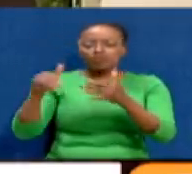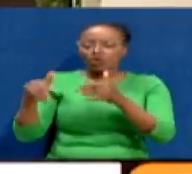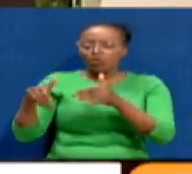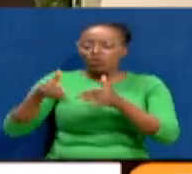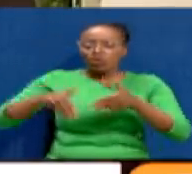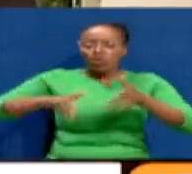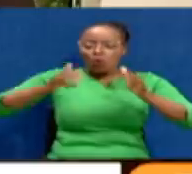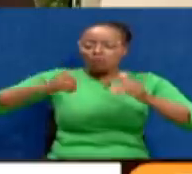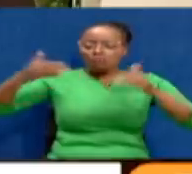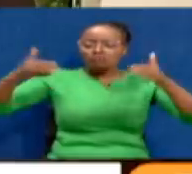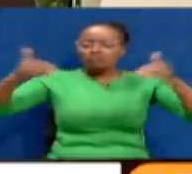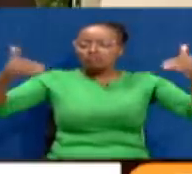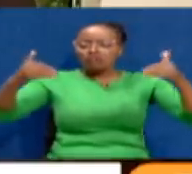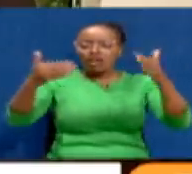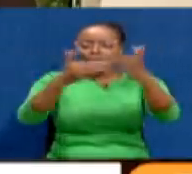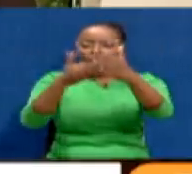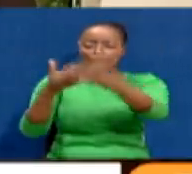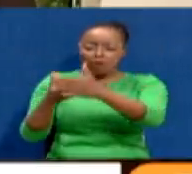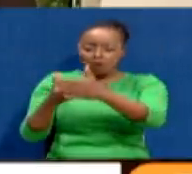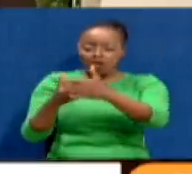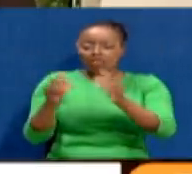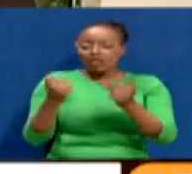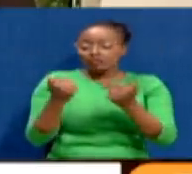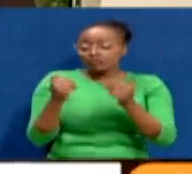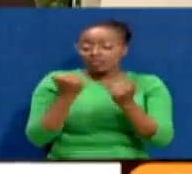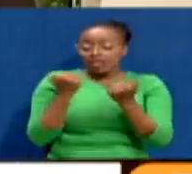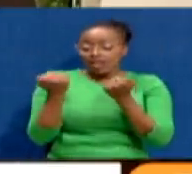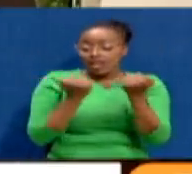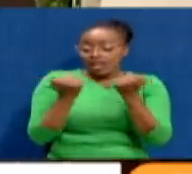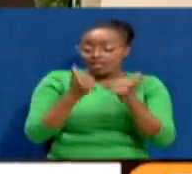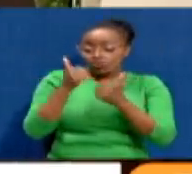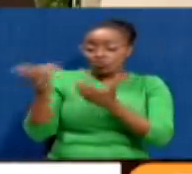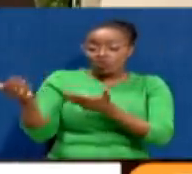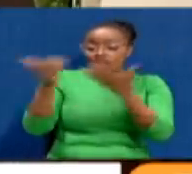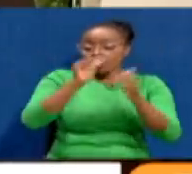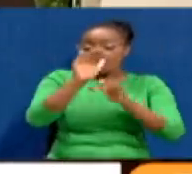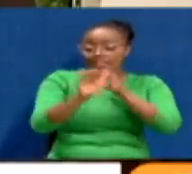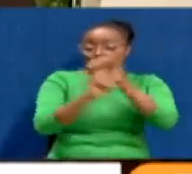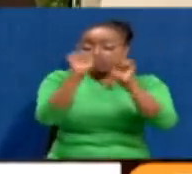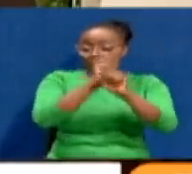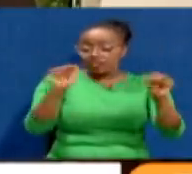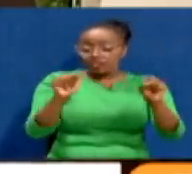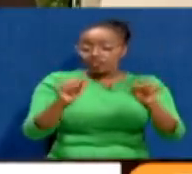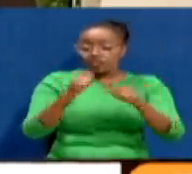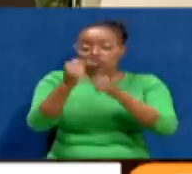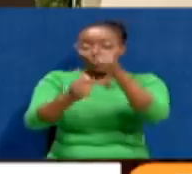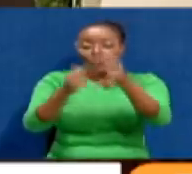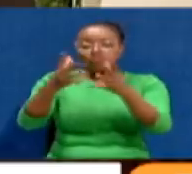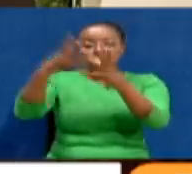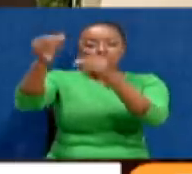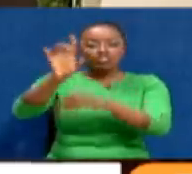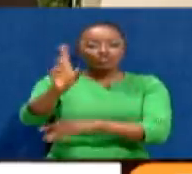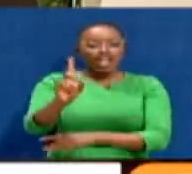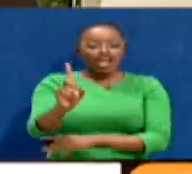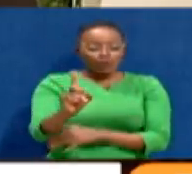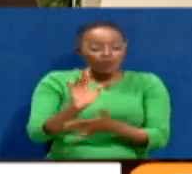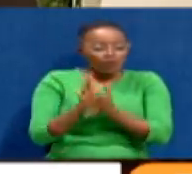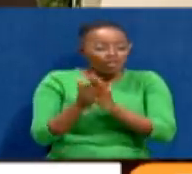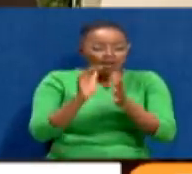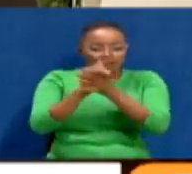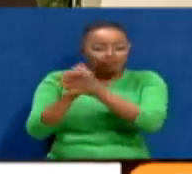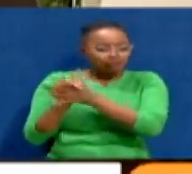and actually blocked the motorcade of His Excellency, the Deputy President, from proceeding on to Nairobi.